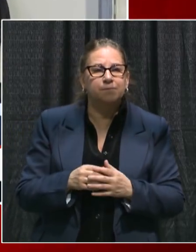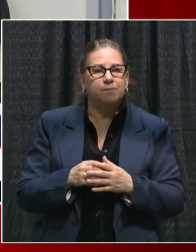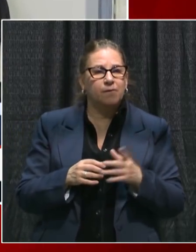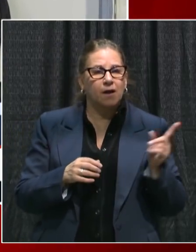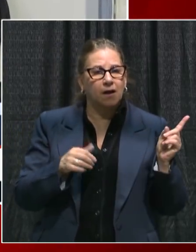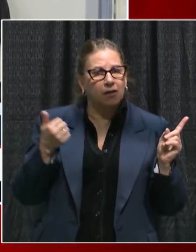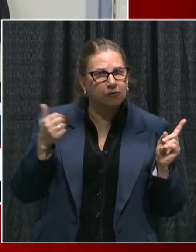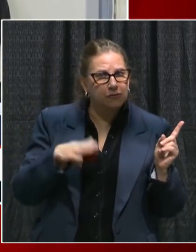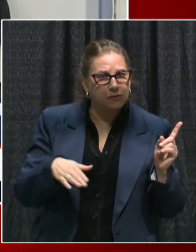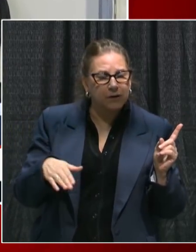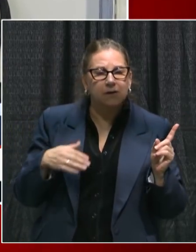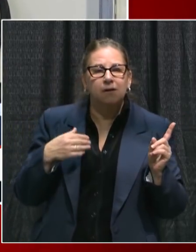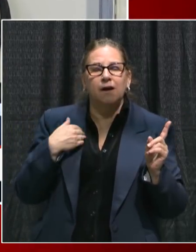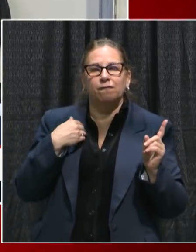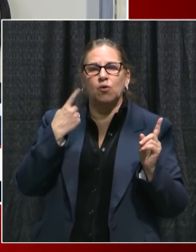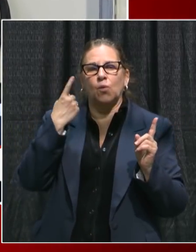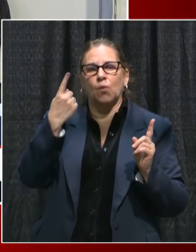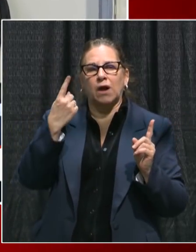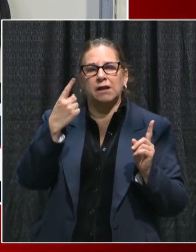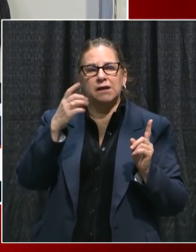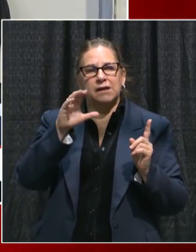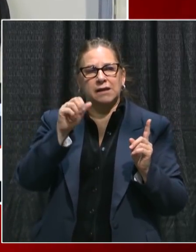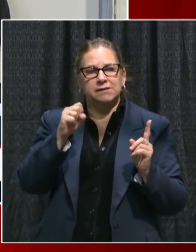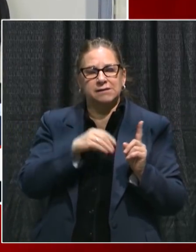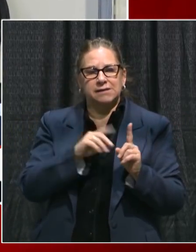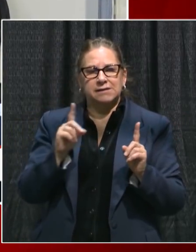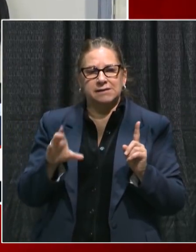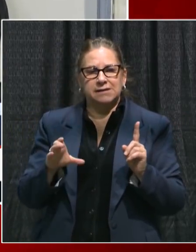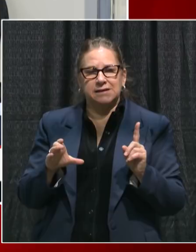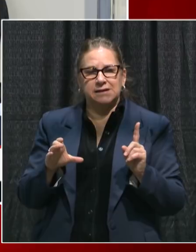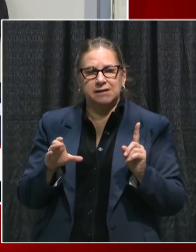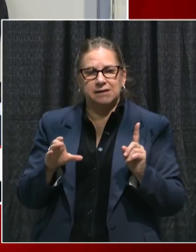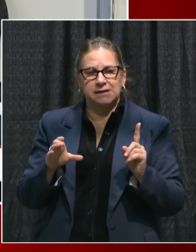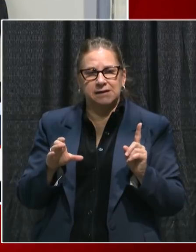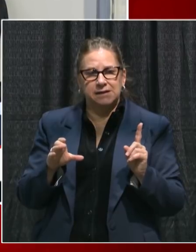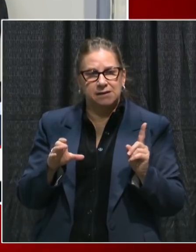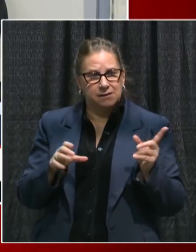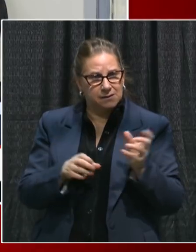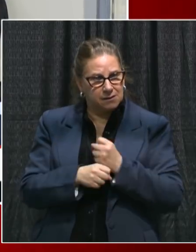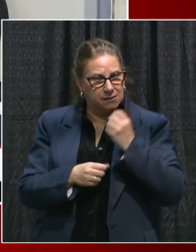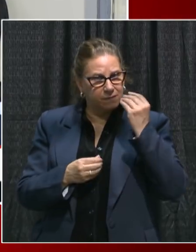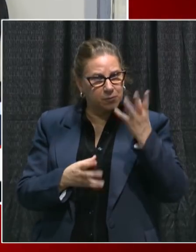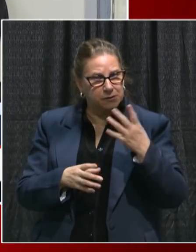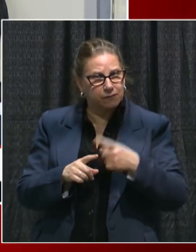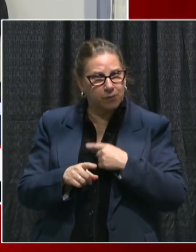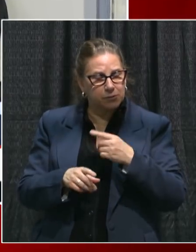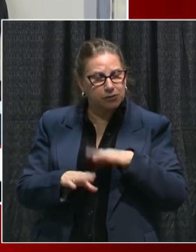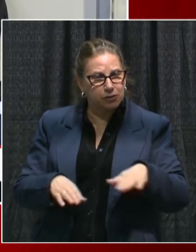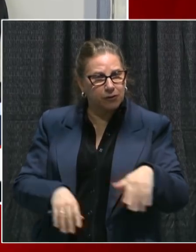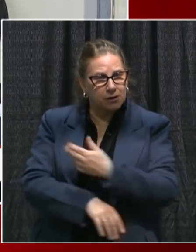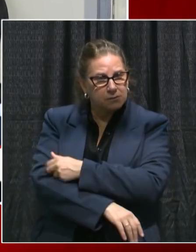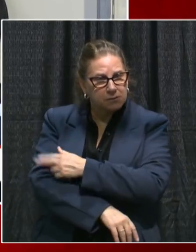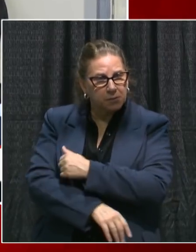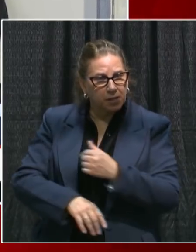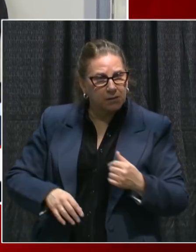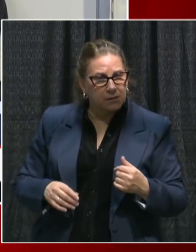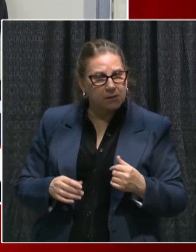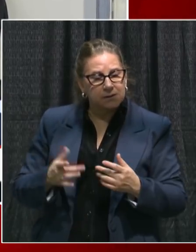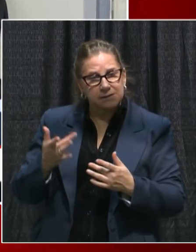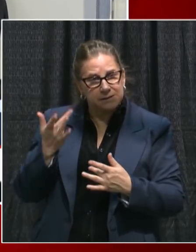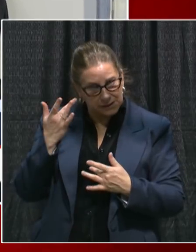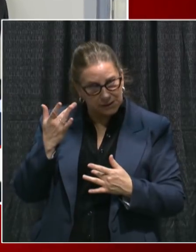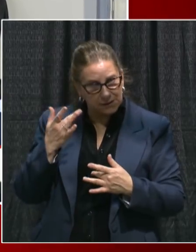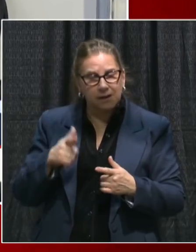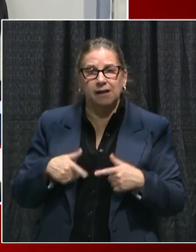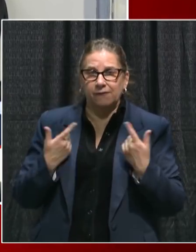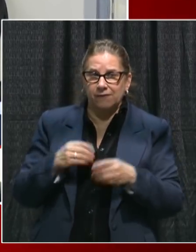More children that aren't district residents. So are you only getting information from your children on those that are district residents and not patients that? So to